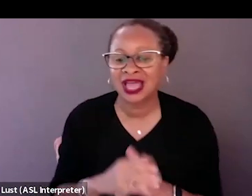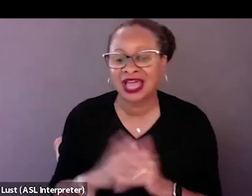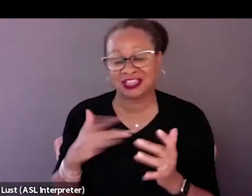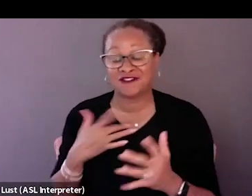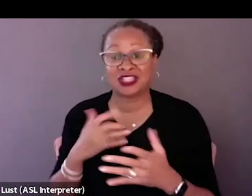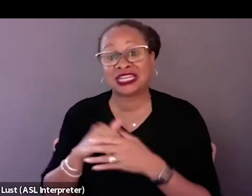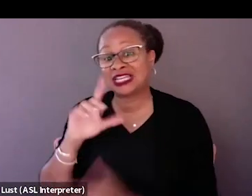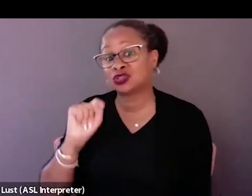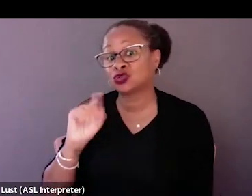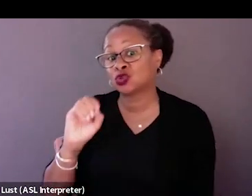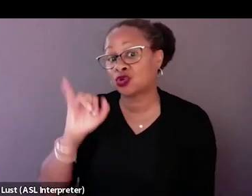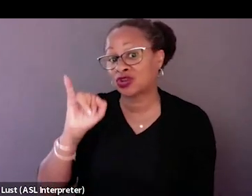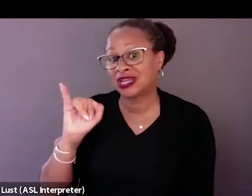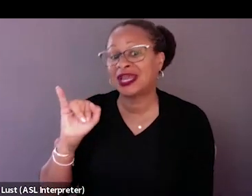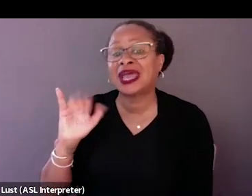Tori Amos section.